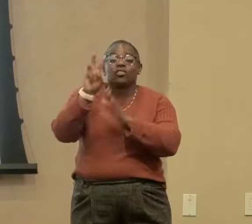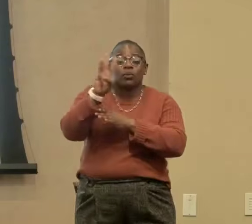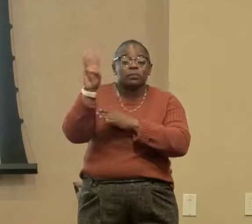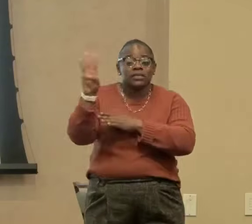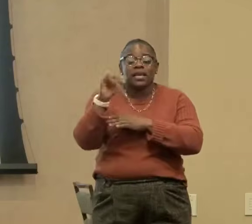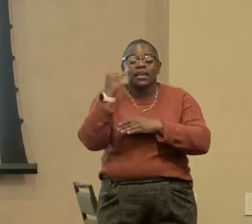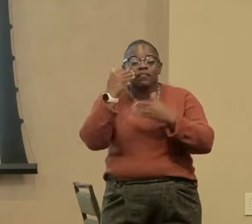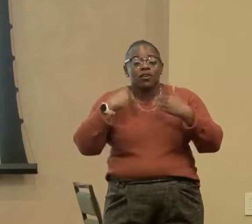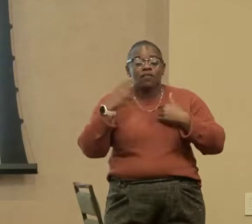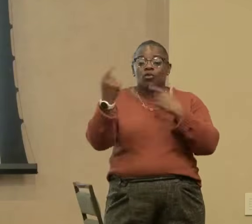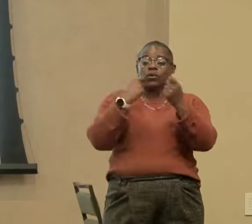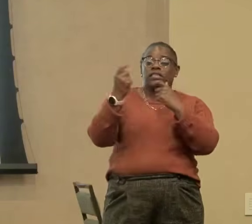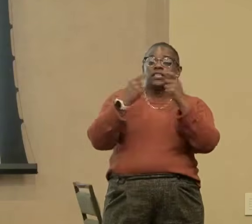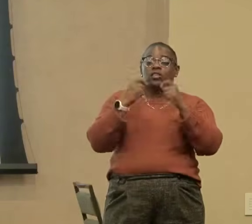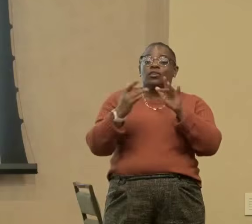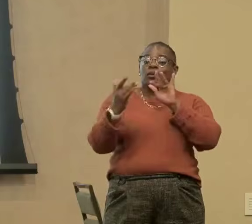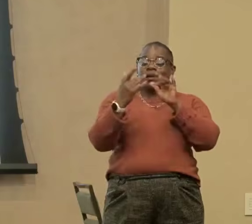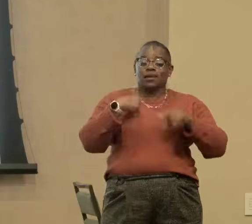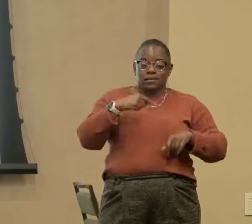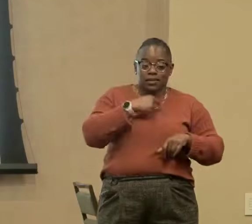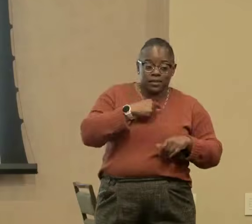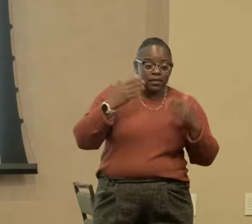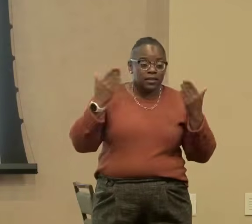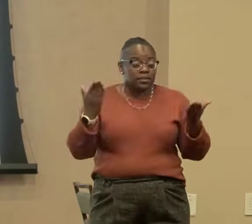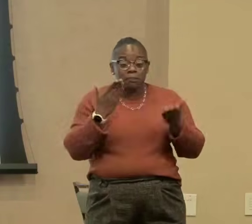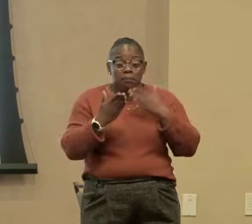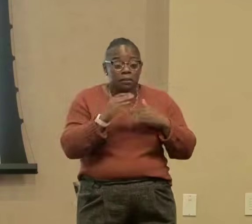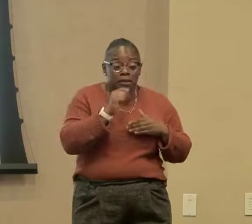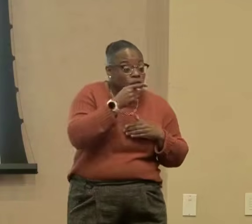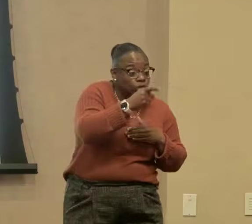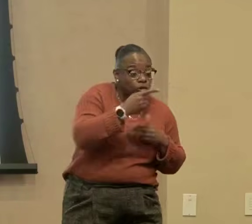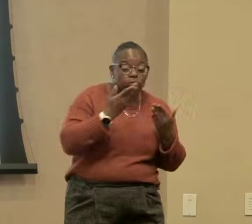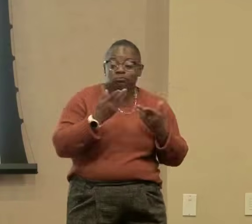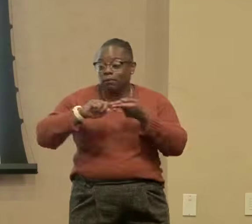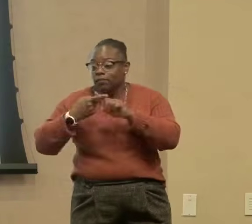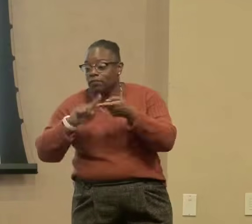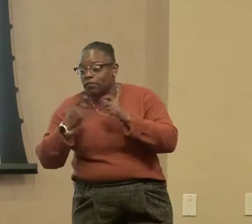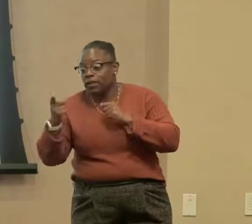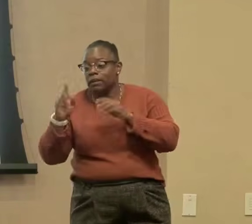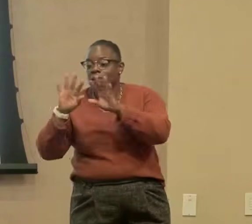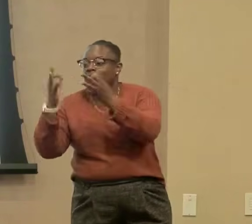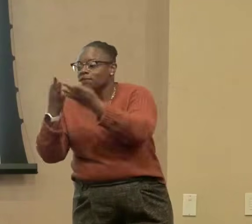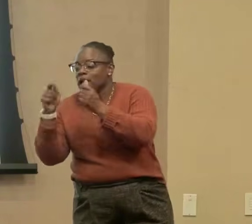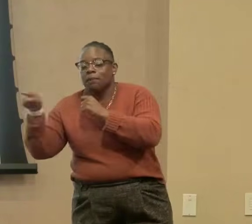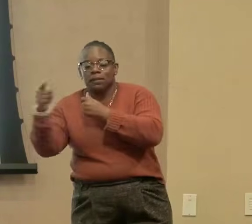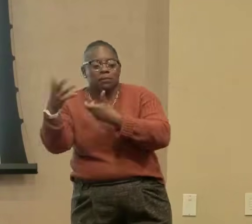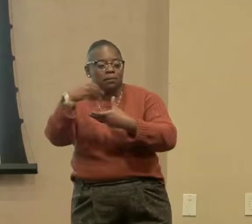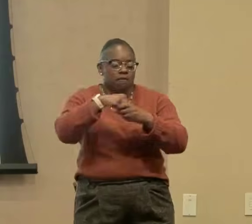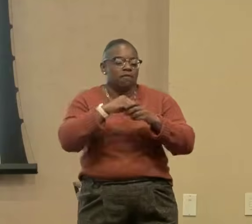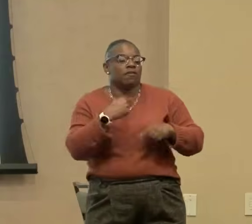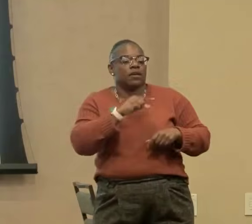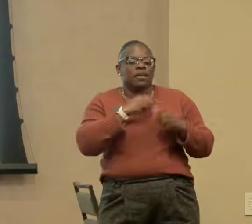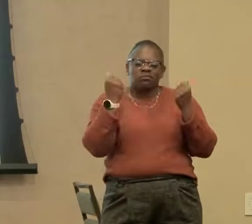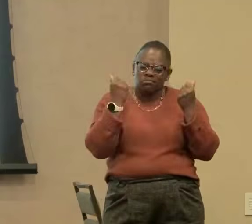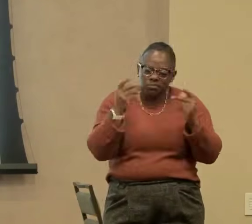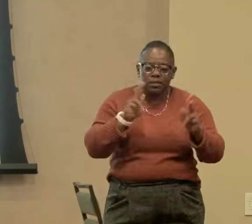questions, and that way you can learn a little bit more about us. And if it's not you, it could be for your friend, your cousin, your sister, anyone that's around you. As we know, many people are